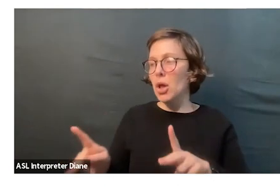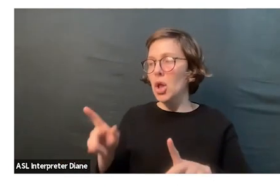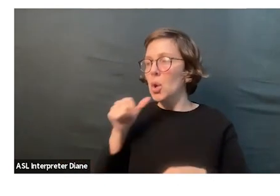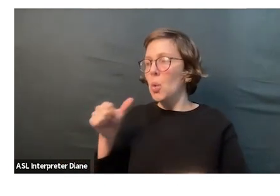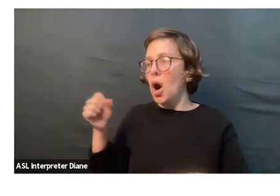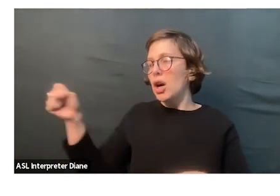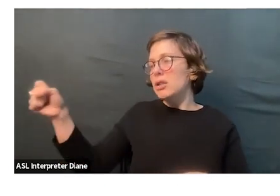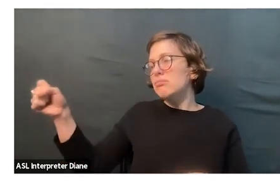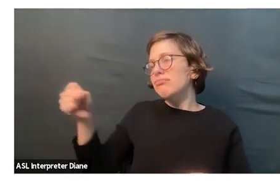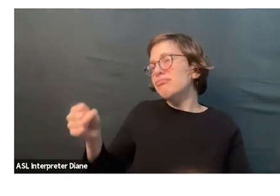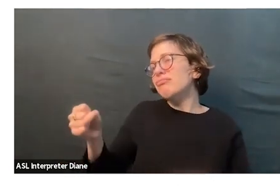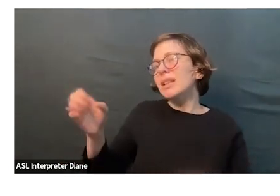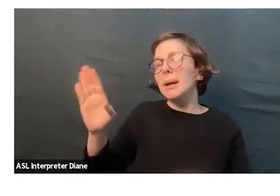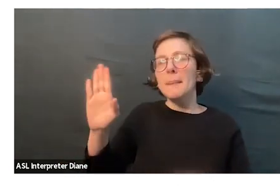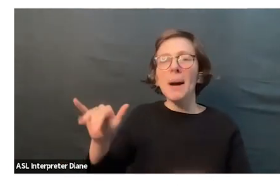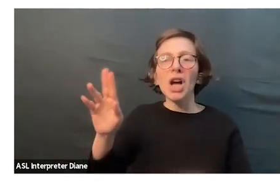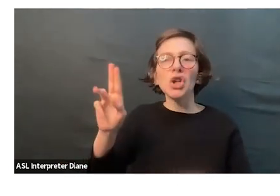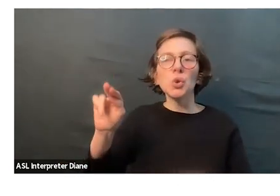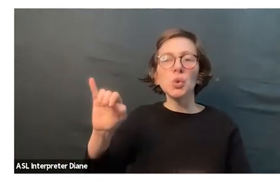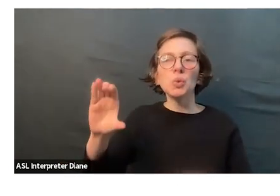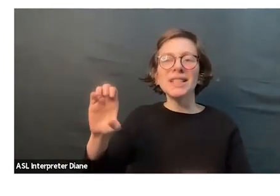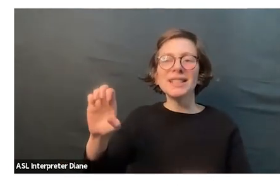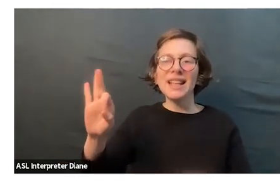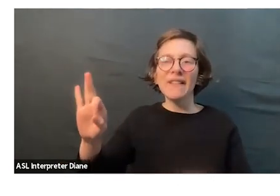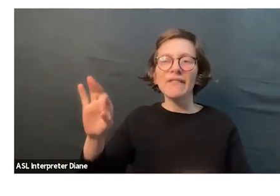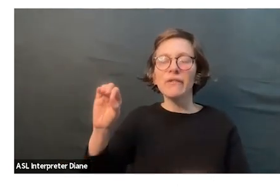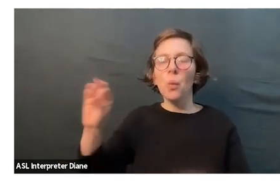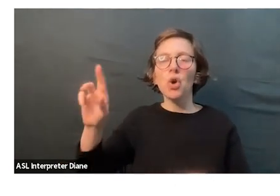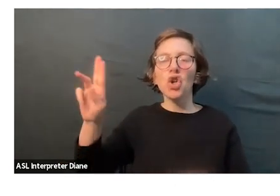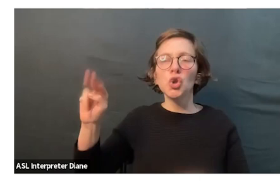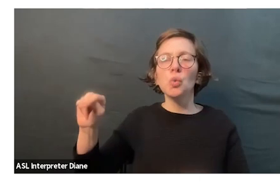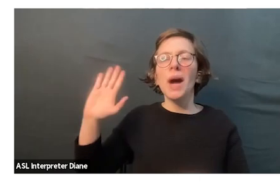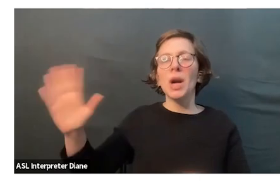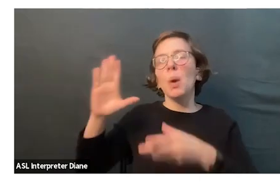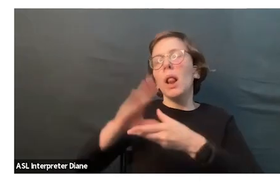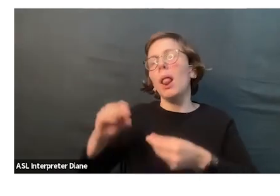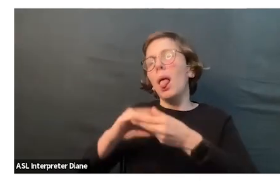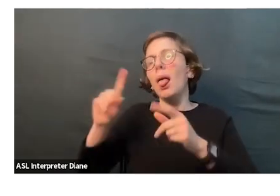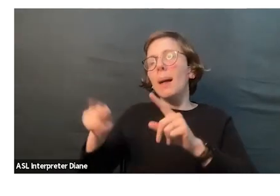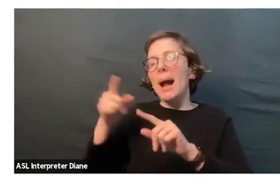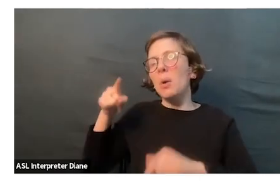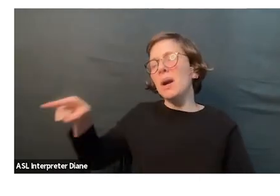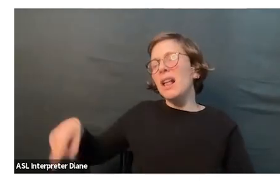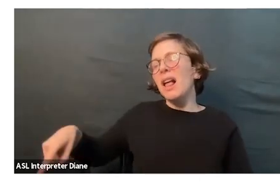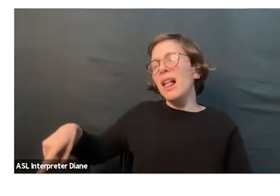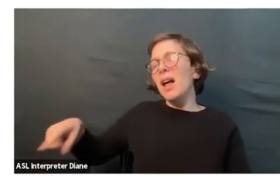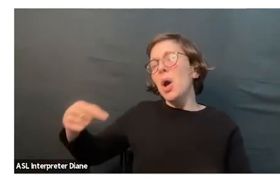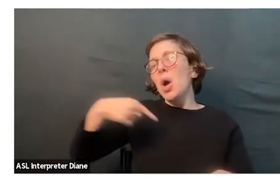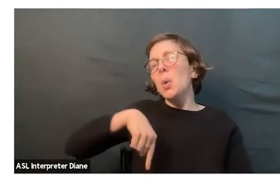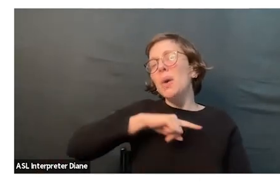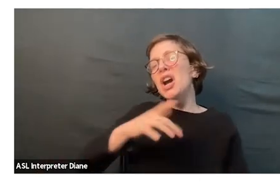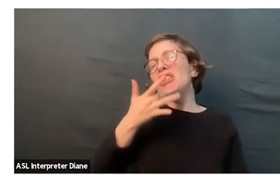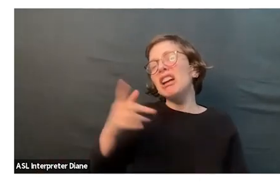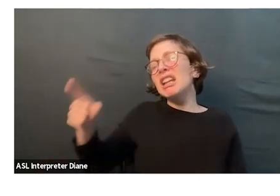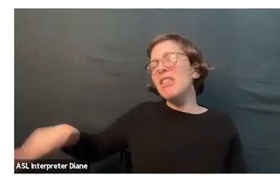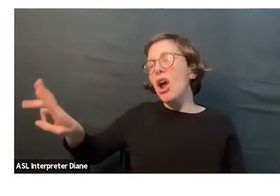like to answer? Or should I just go back to the beginning? Also, we may not have time to answer all of them. It's already 1:15